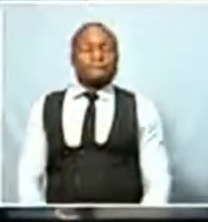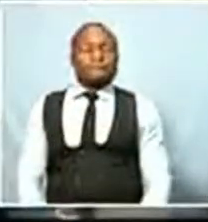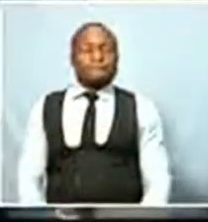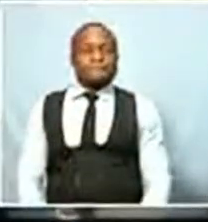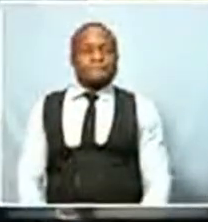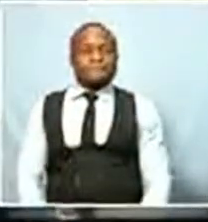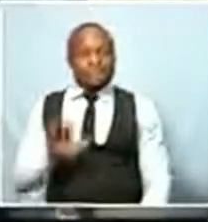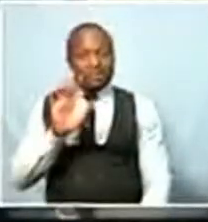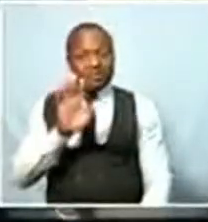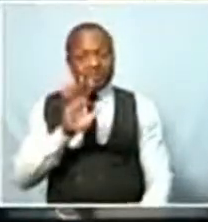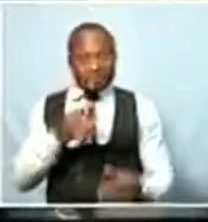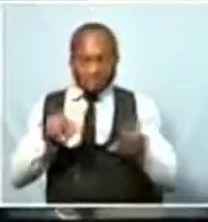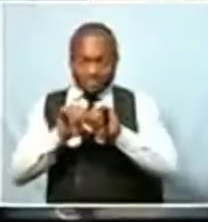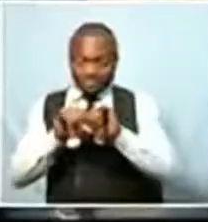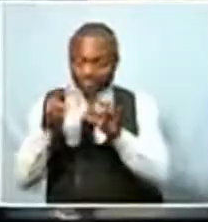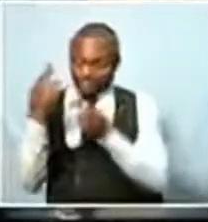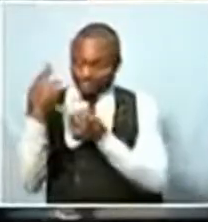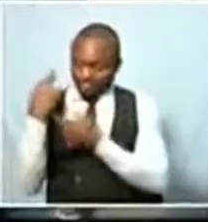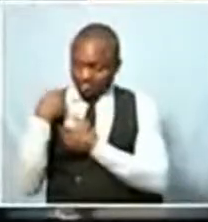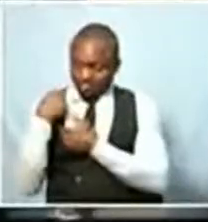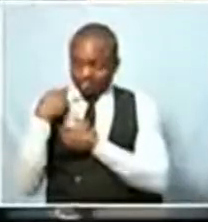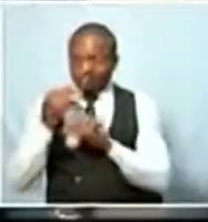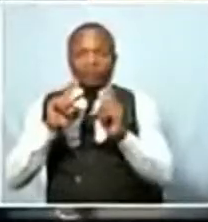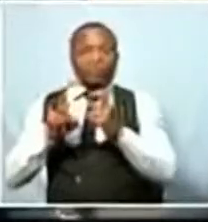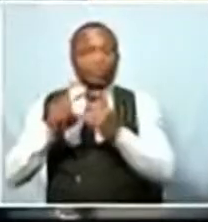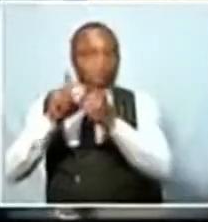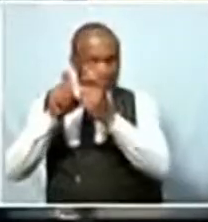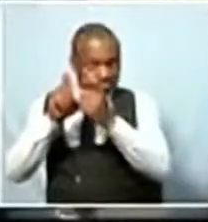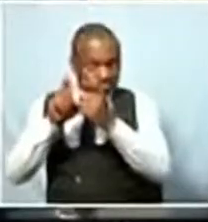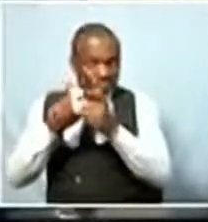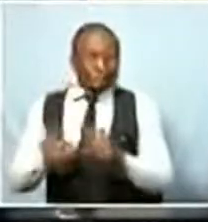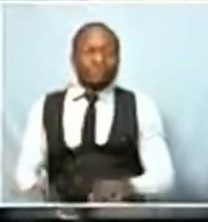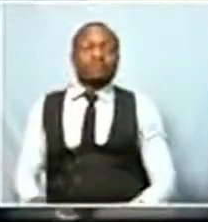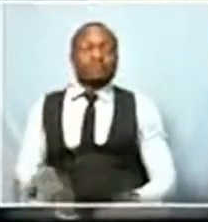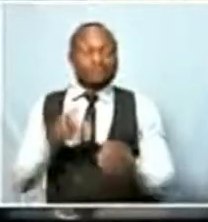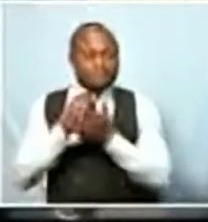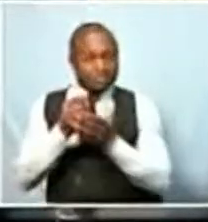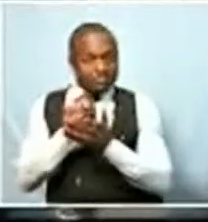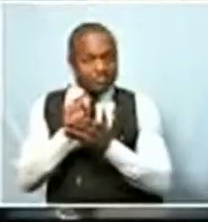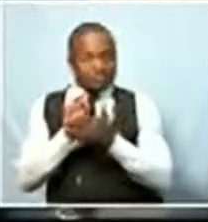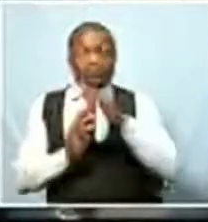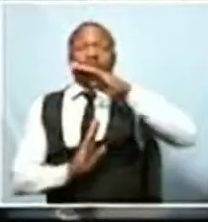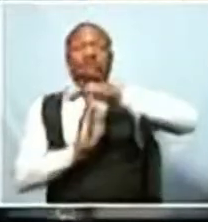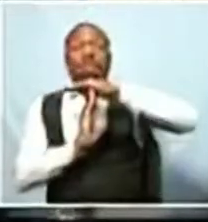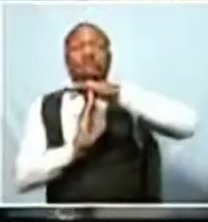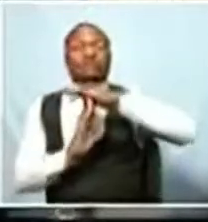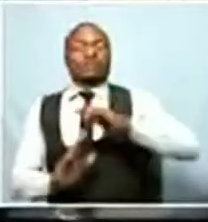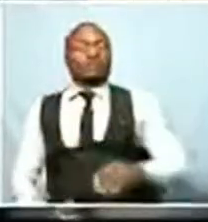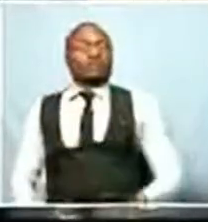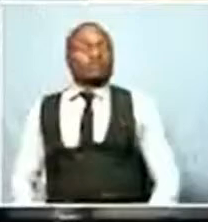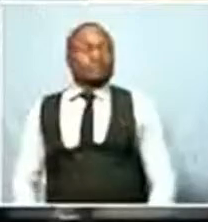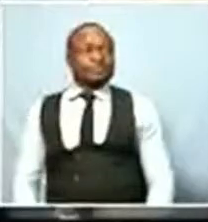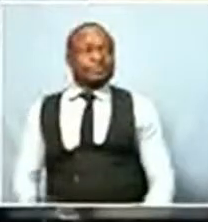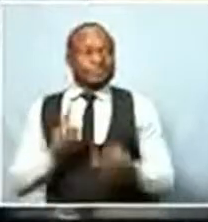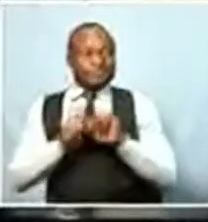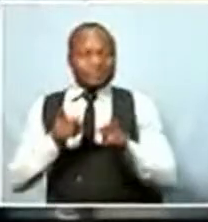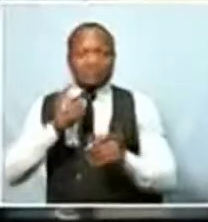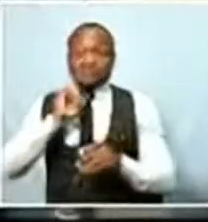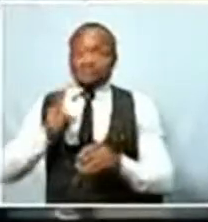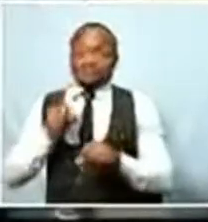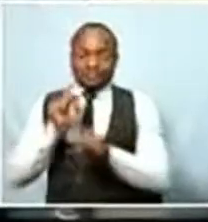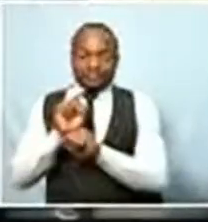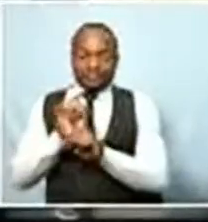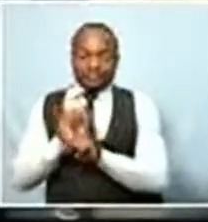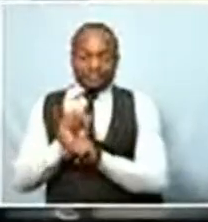Your key functions will certainly be affected by the funding constraints, and yet you have to operationalize